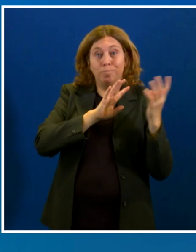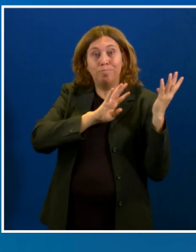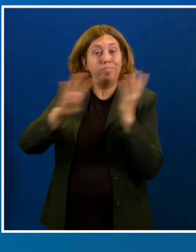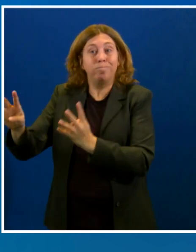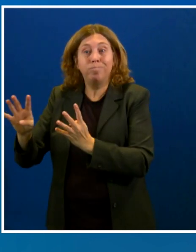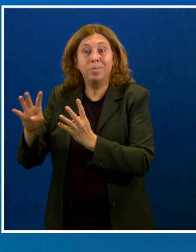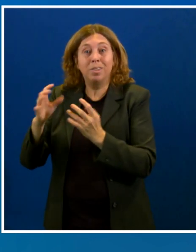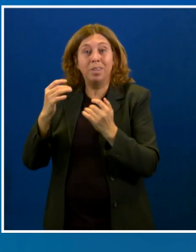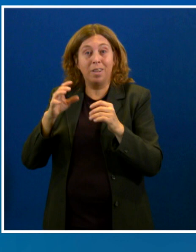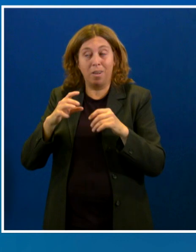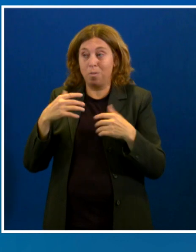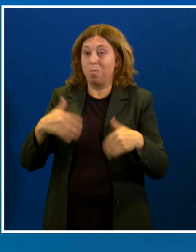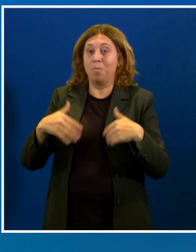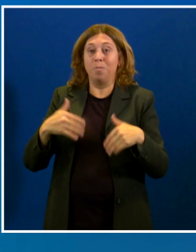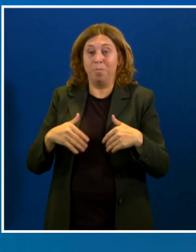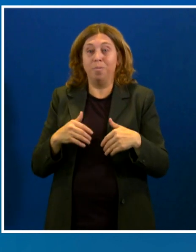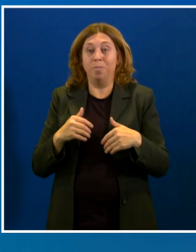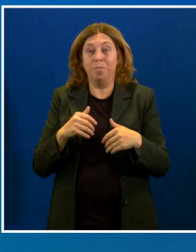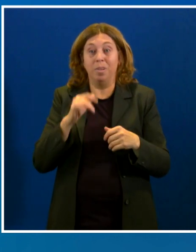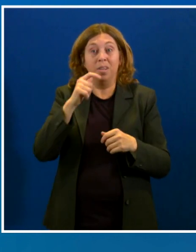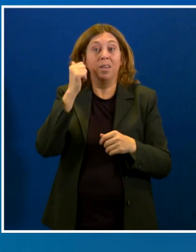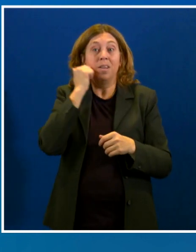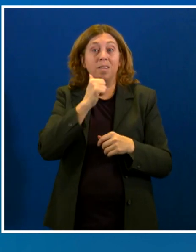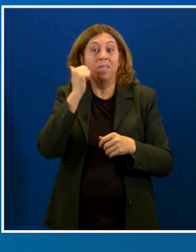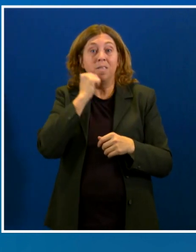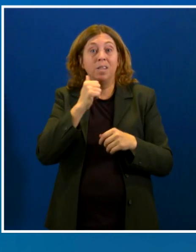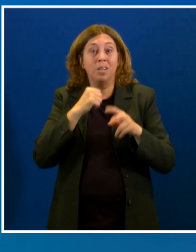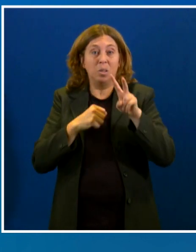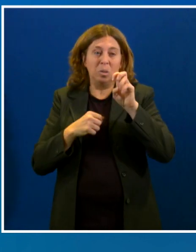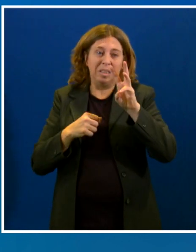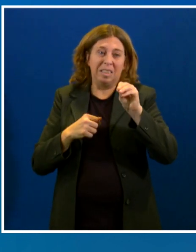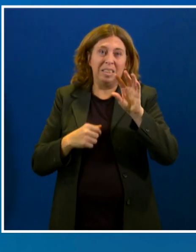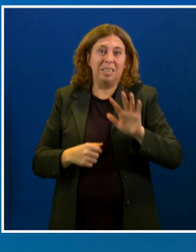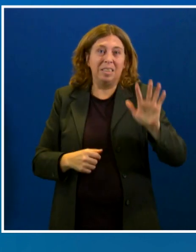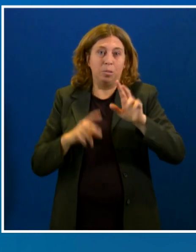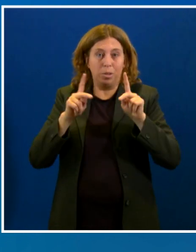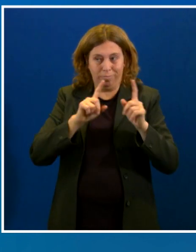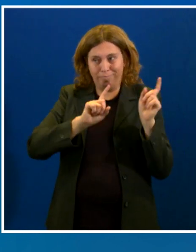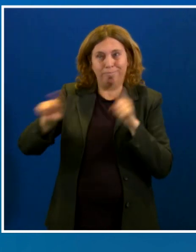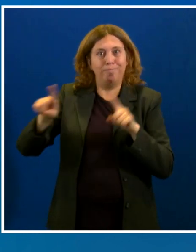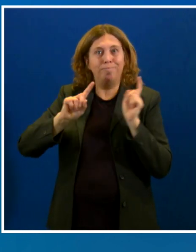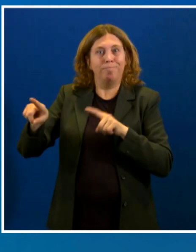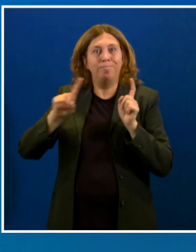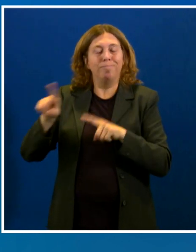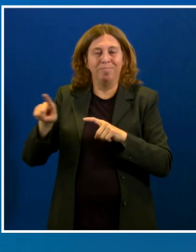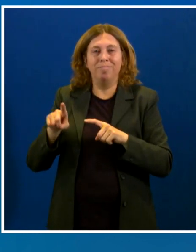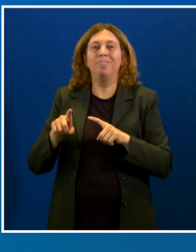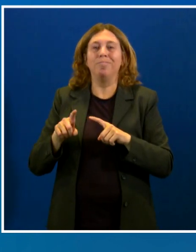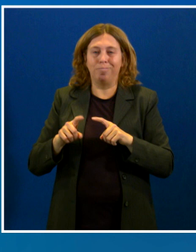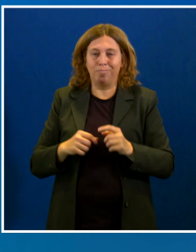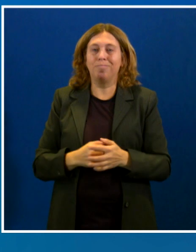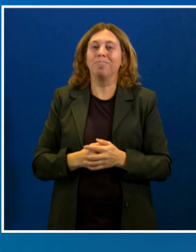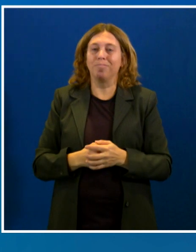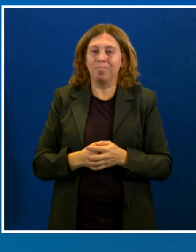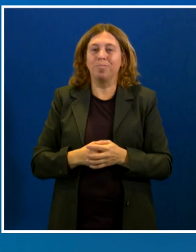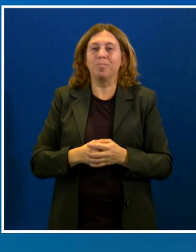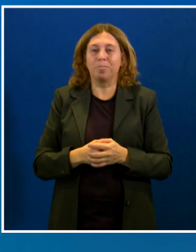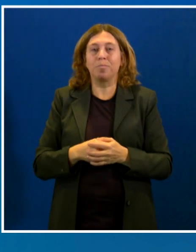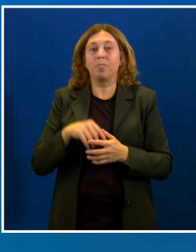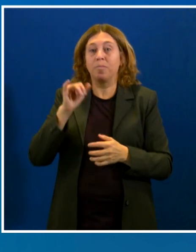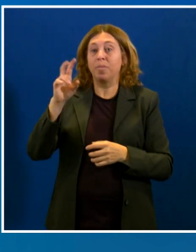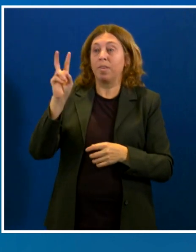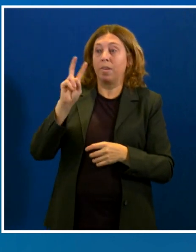more than 260 individuals each day. The City of Vancouver will maintain that day-to-day